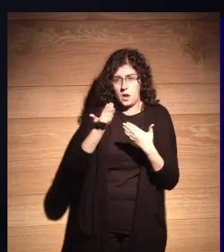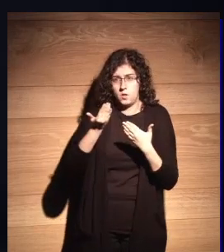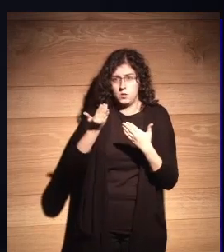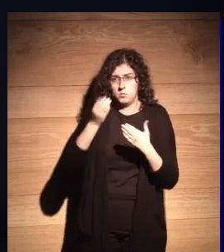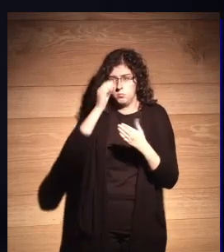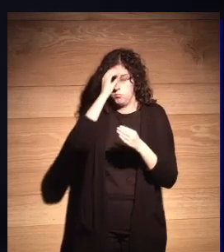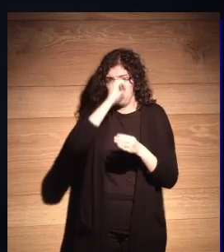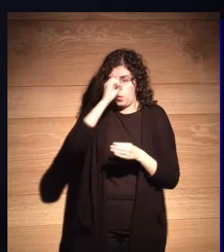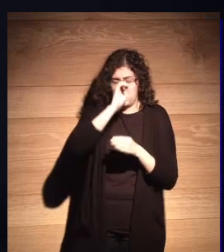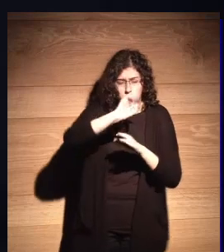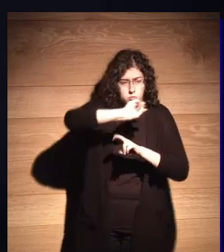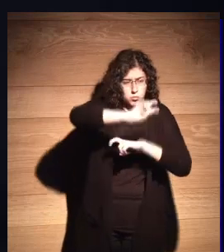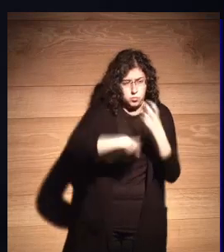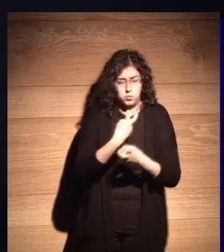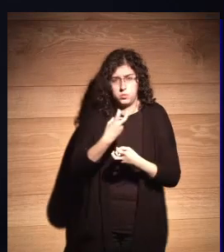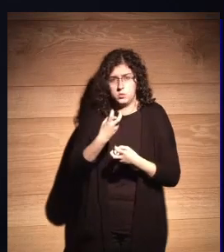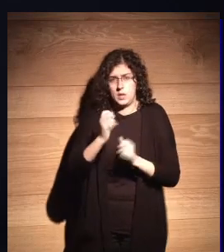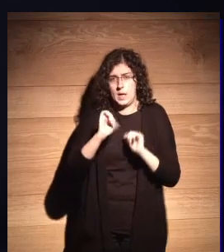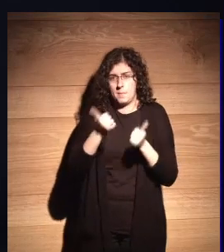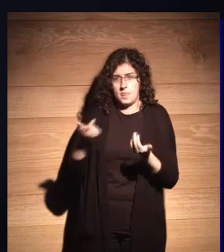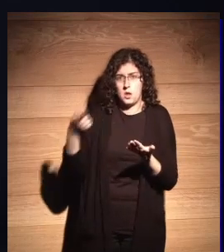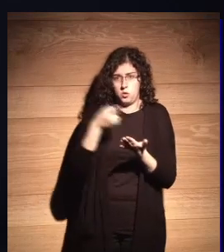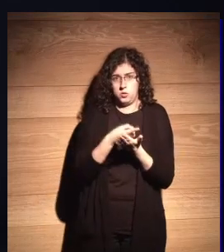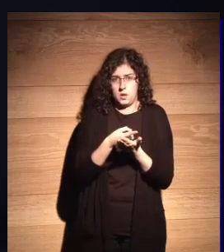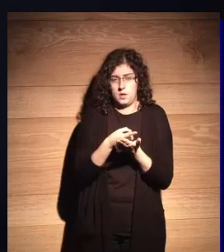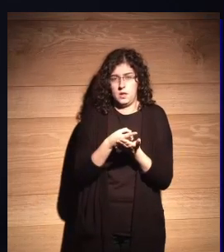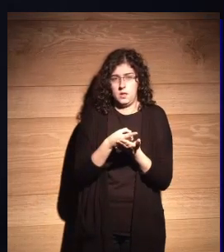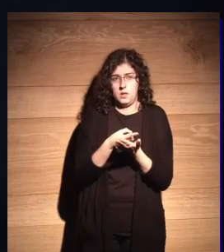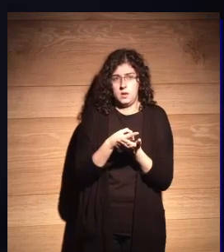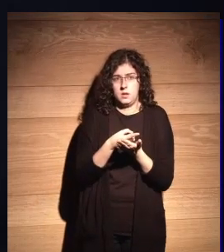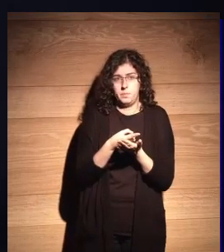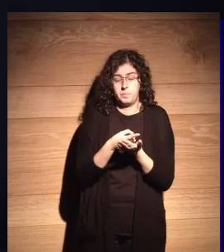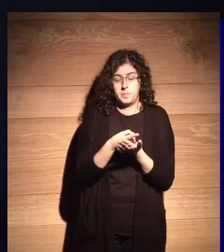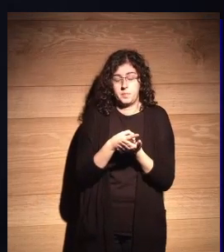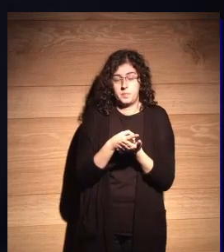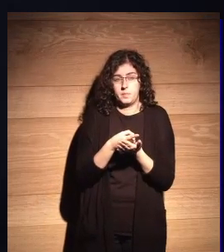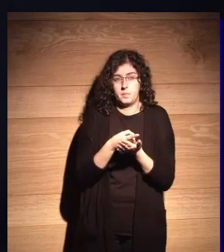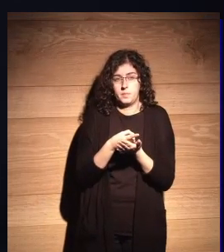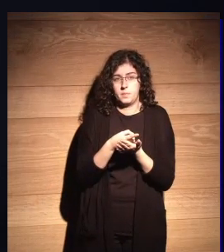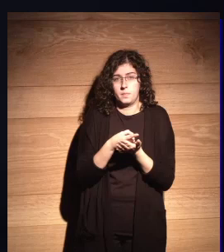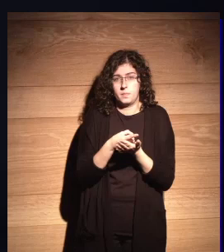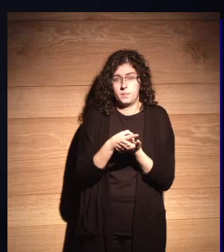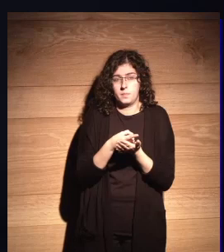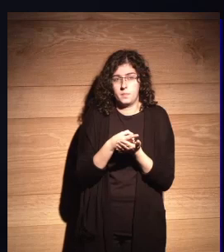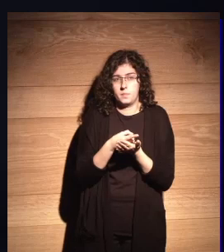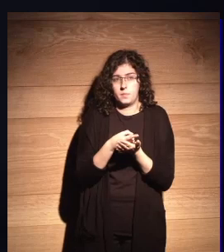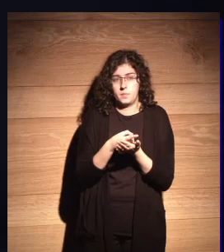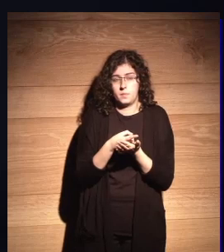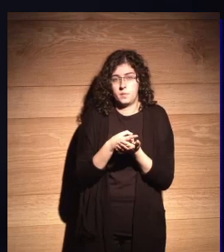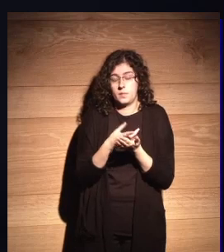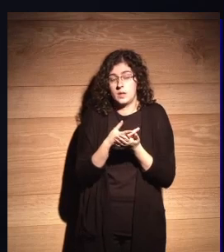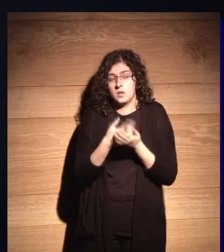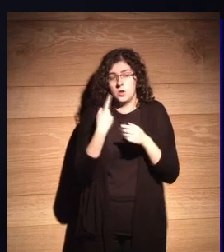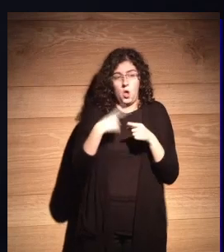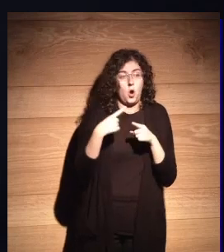and the old, some of the charm of the old place isn't their priority, but